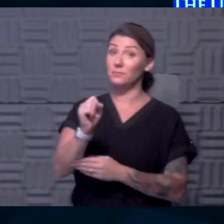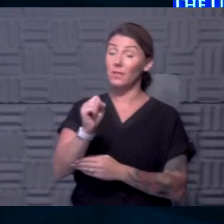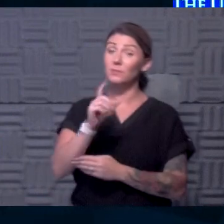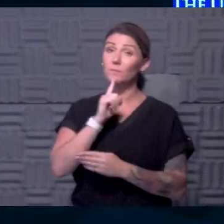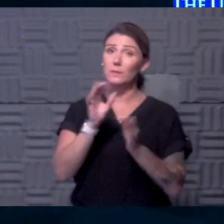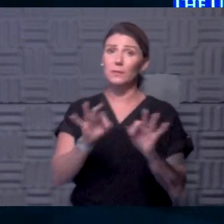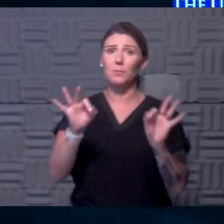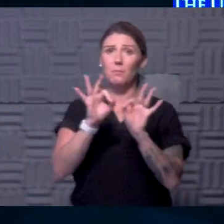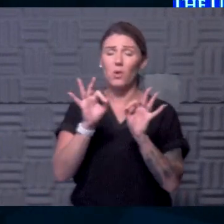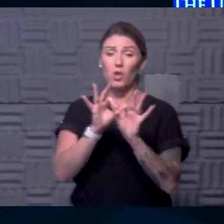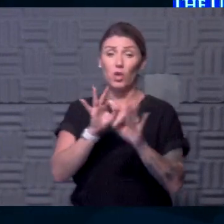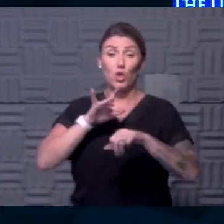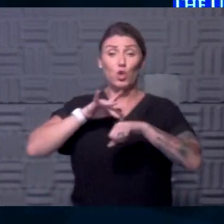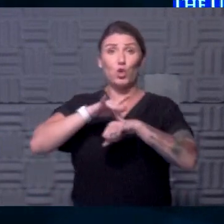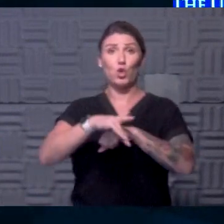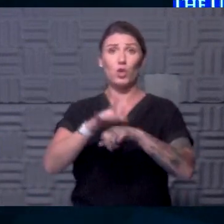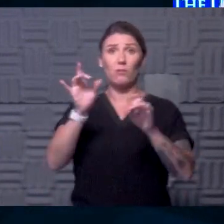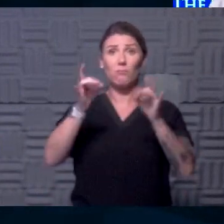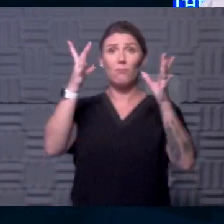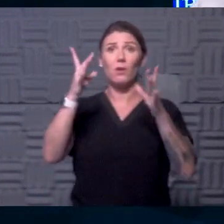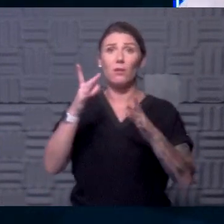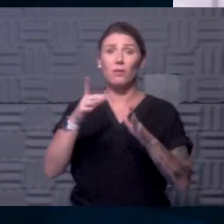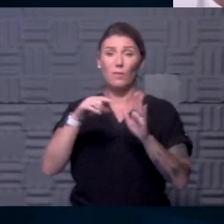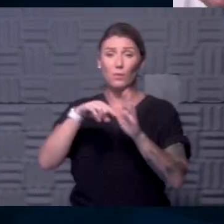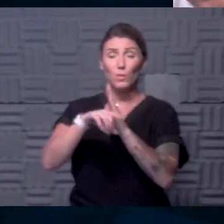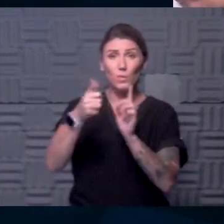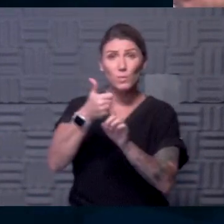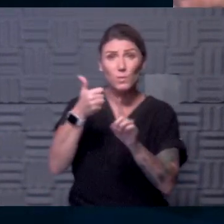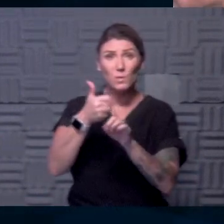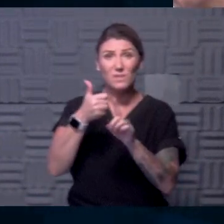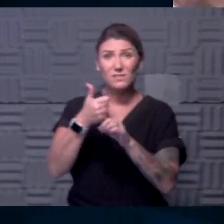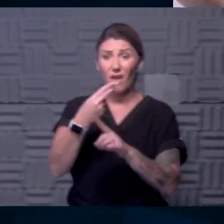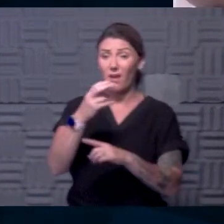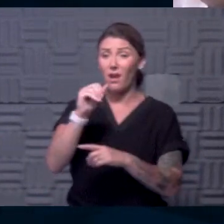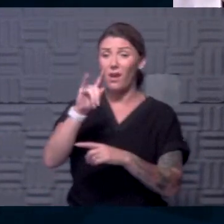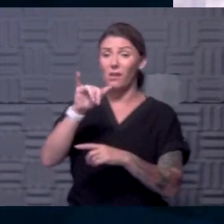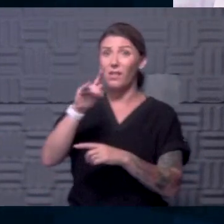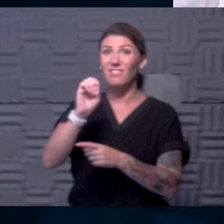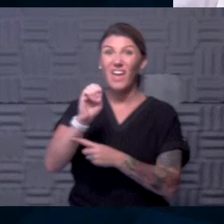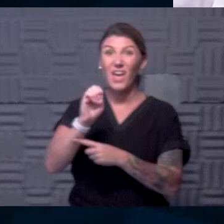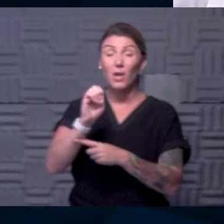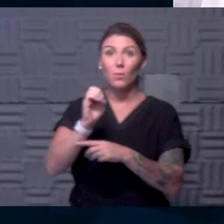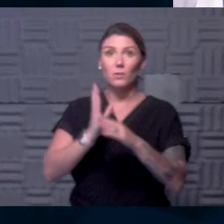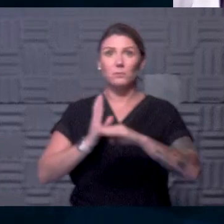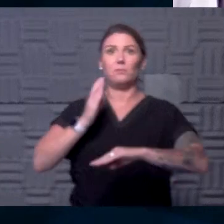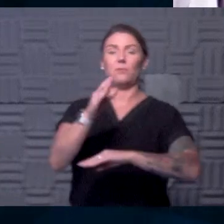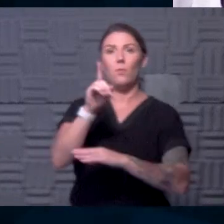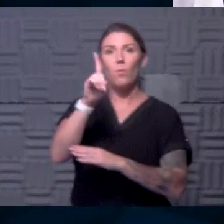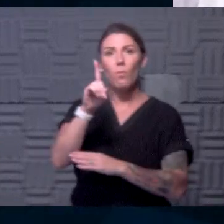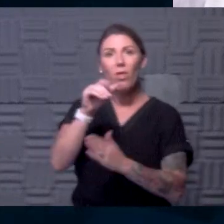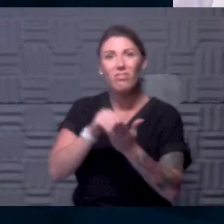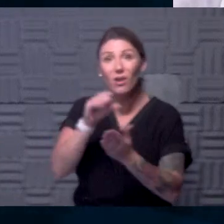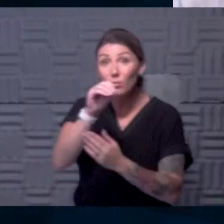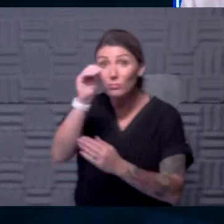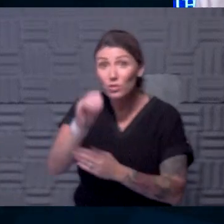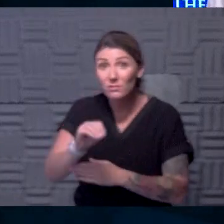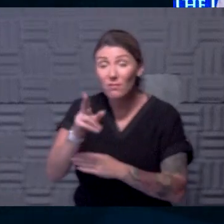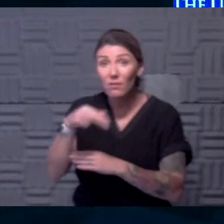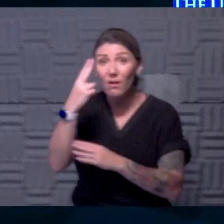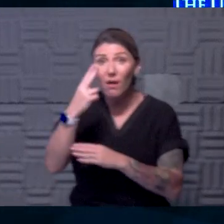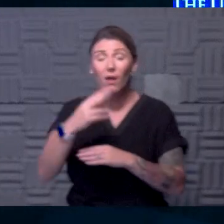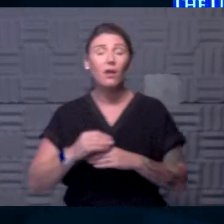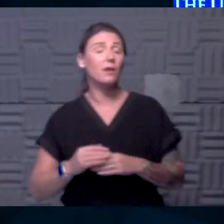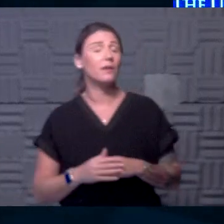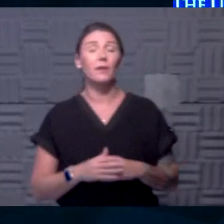early on in the pandemic, our suicide hotline was up over 8,000%. When I talk about COVID weariness syndrome, I gave it a funny name, just